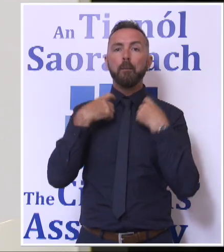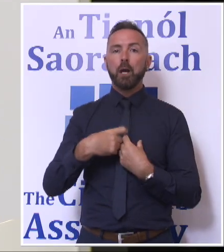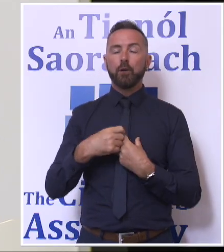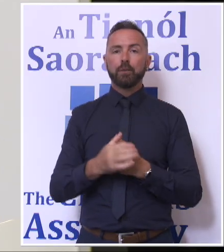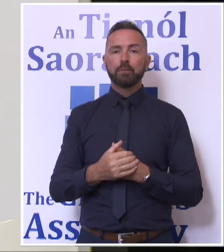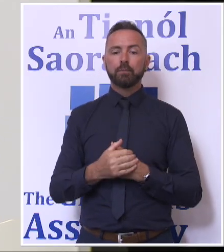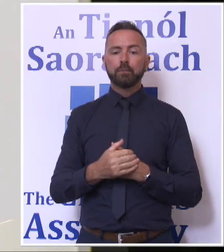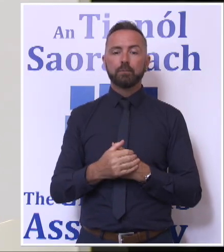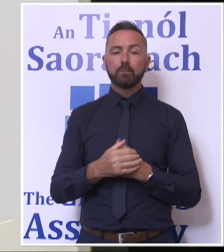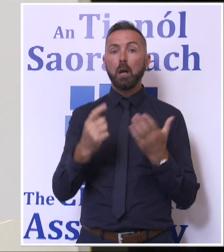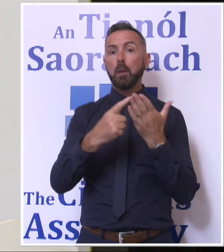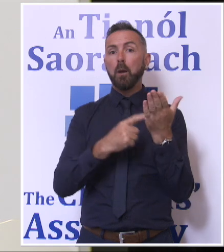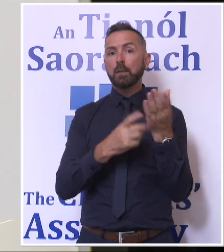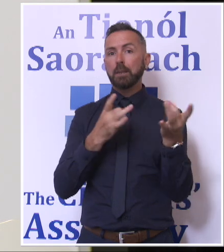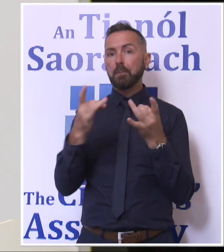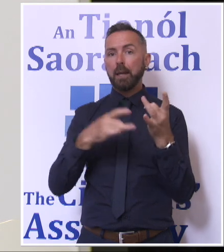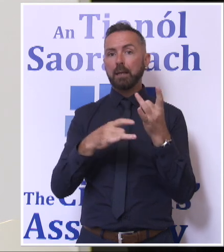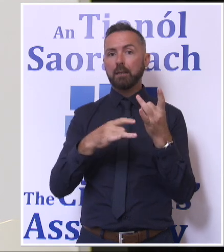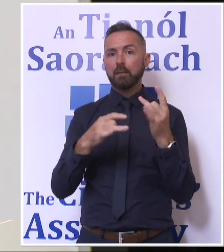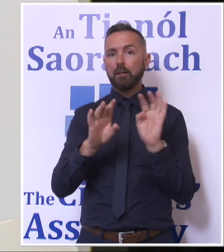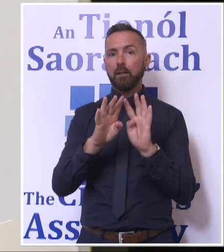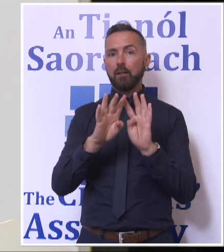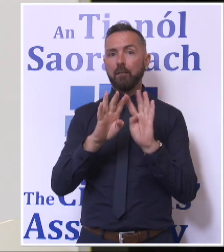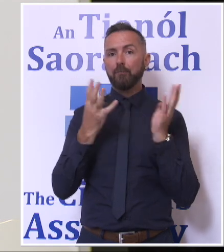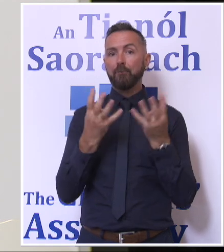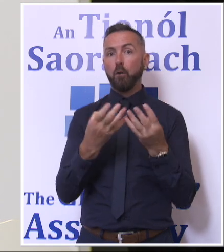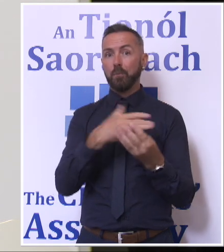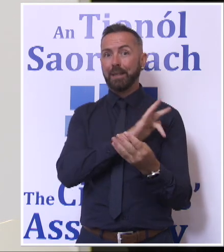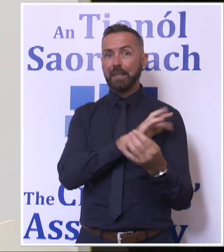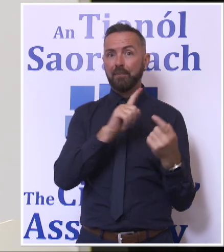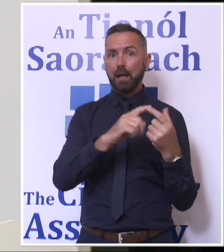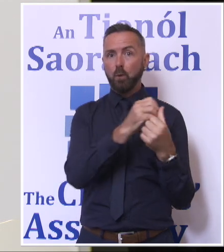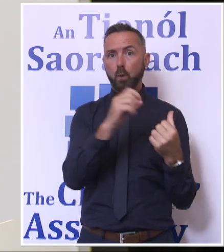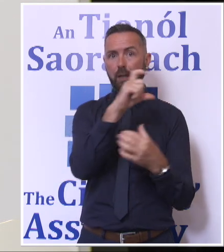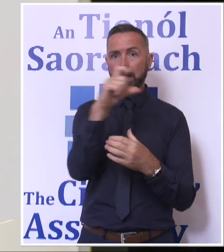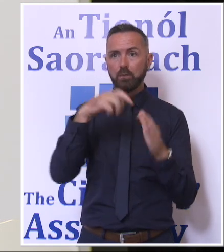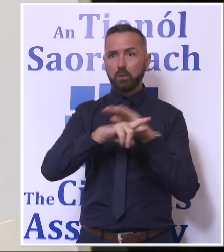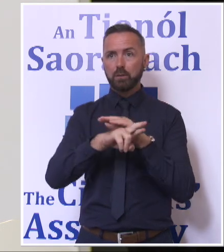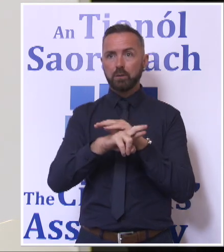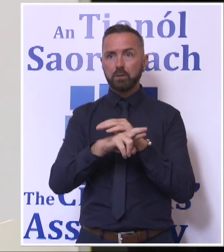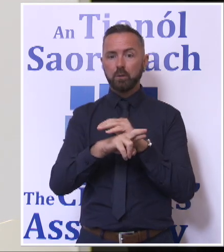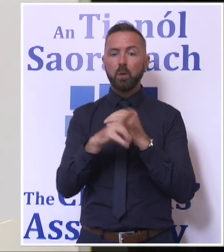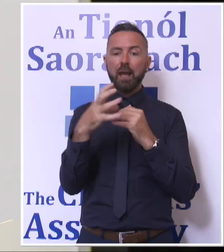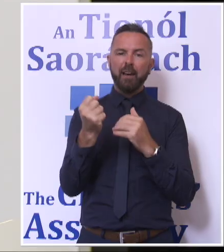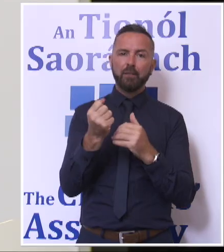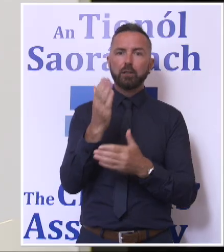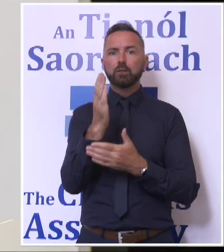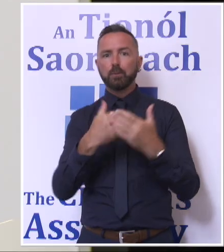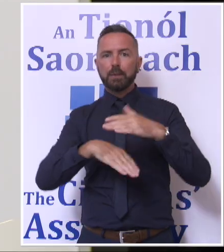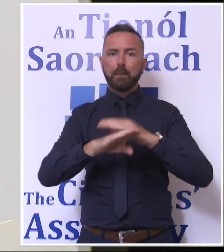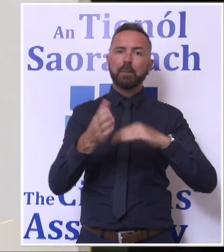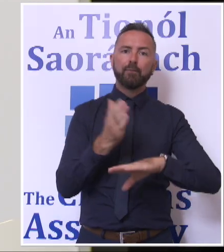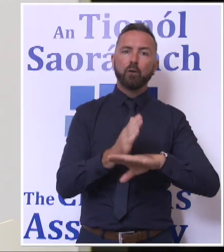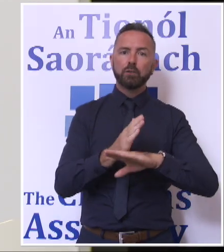the policy-making forum of the local authority, I, along with my fellow councillors, we exercise reserved functions across a range